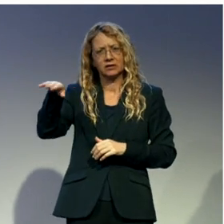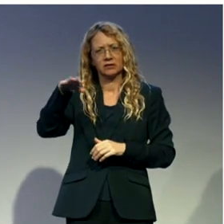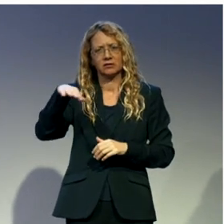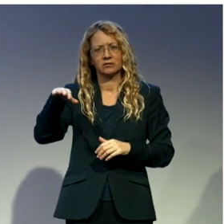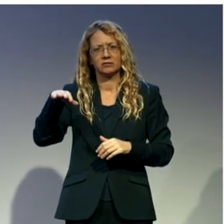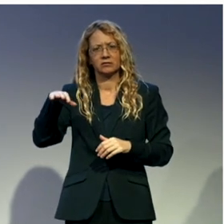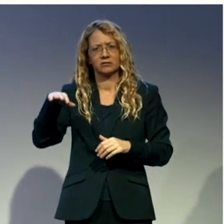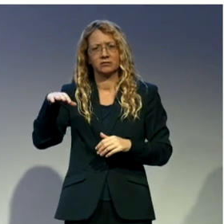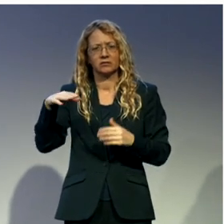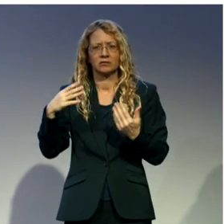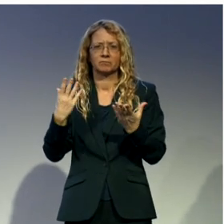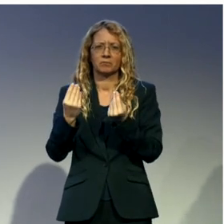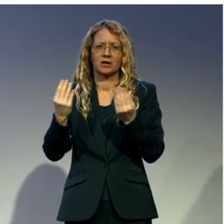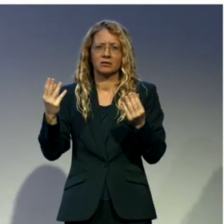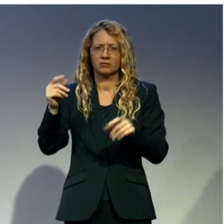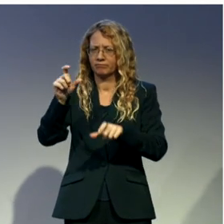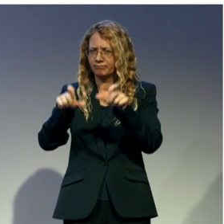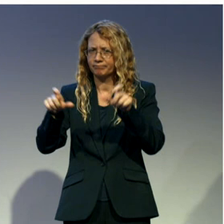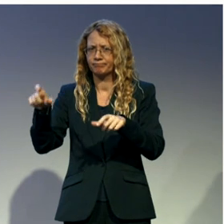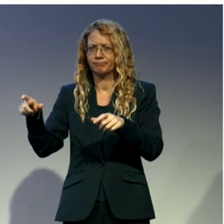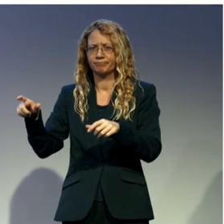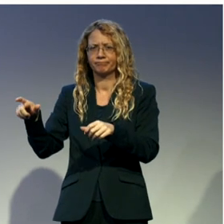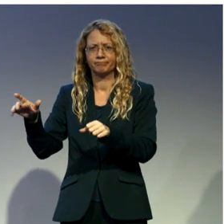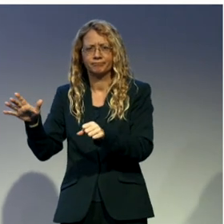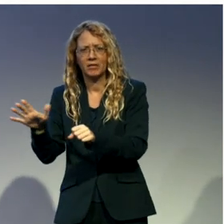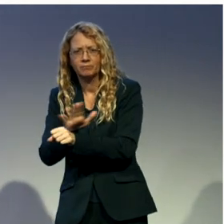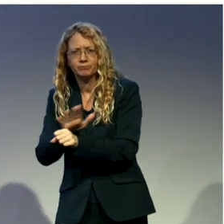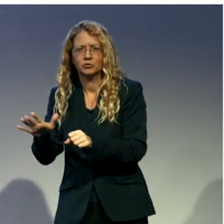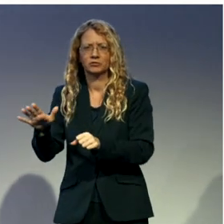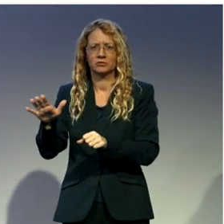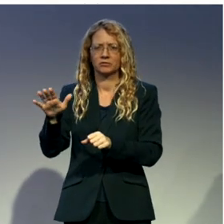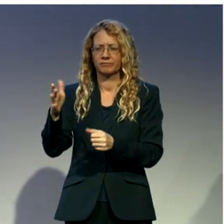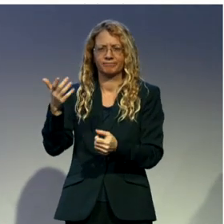abuse, they face deprivation of education and employment.